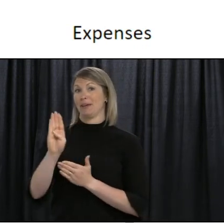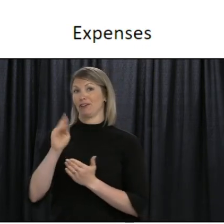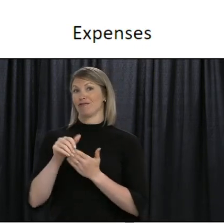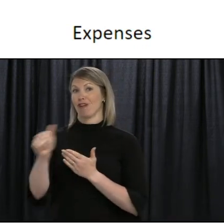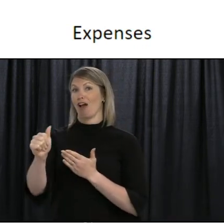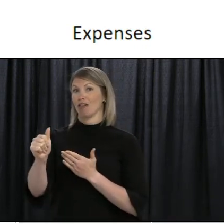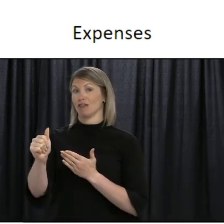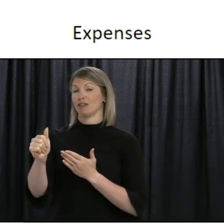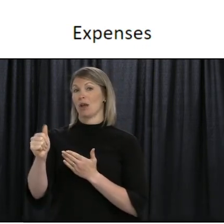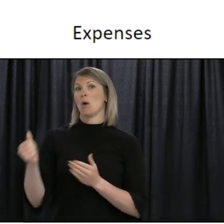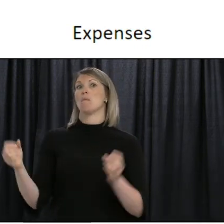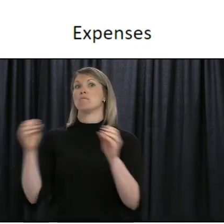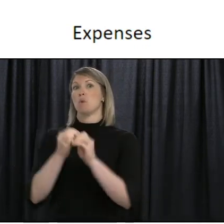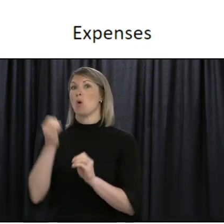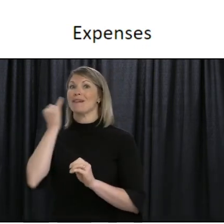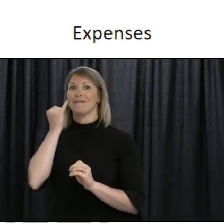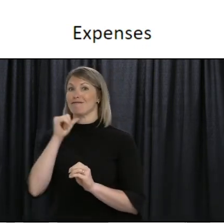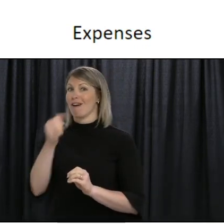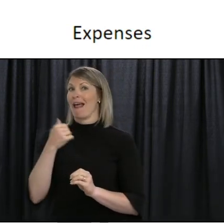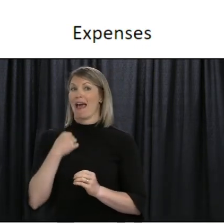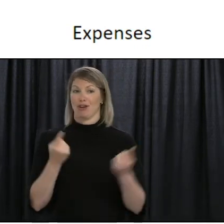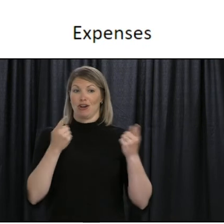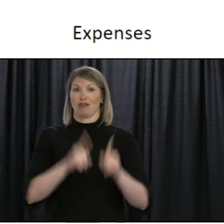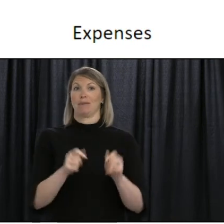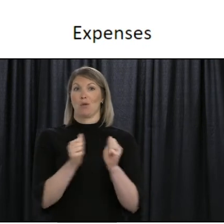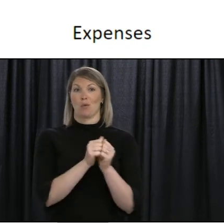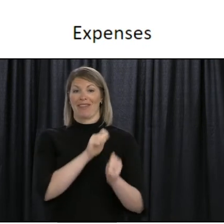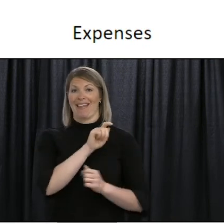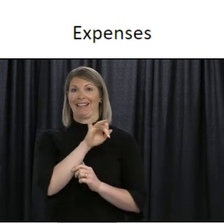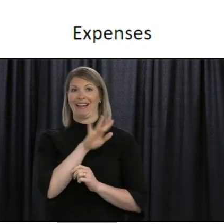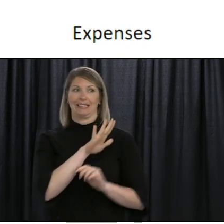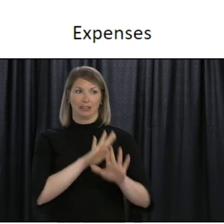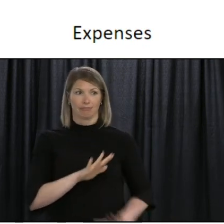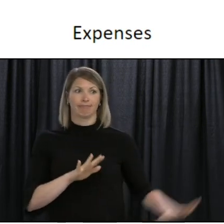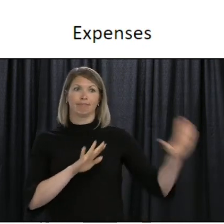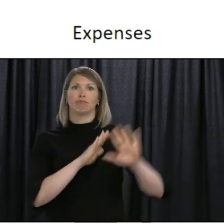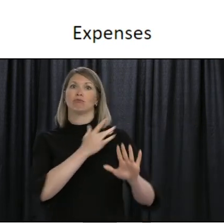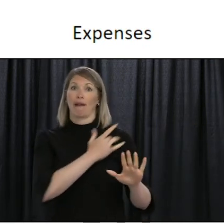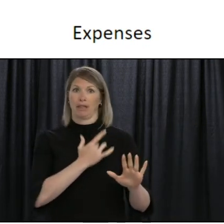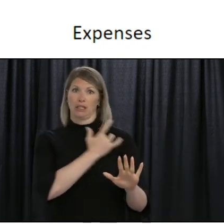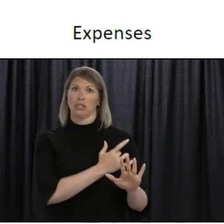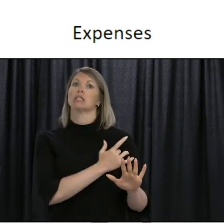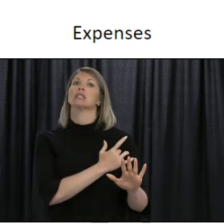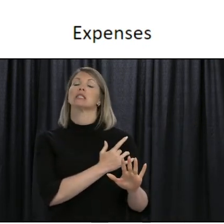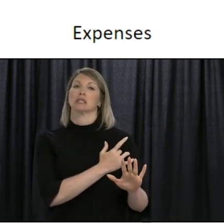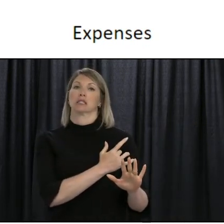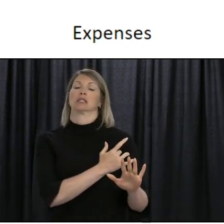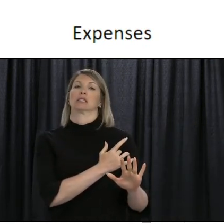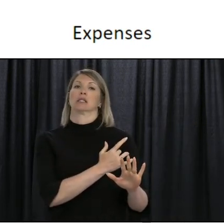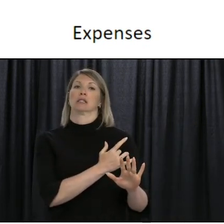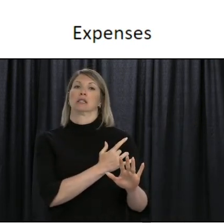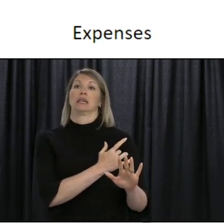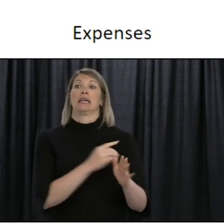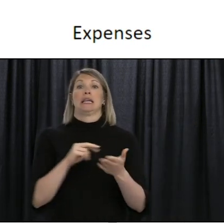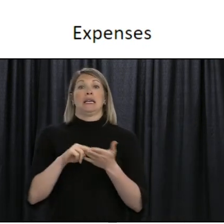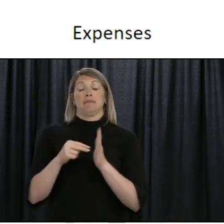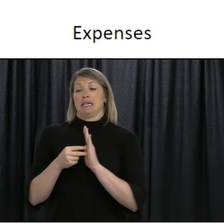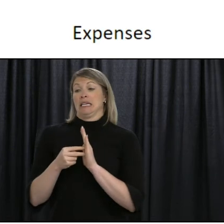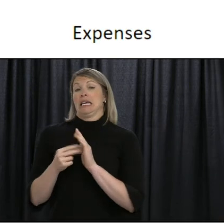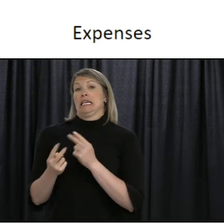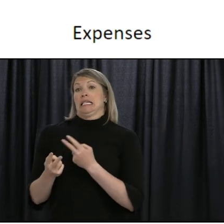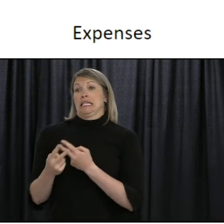On the expense side, we continued with our rigid cost control with an overall net savings